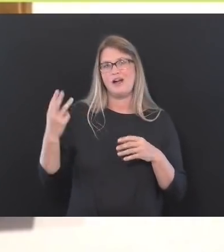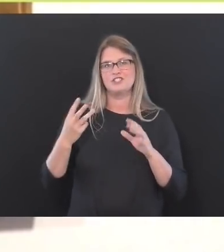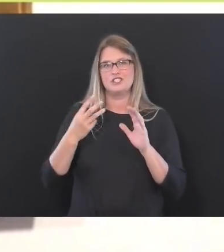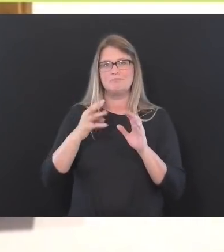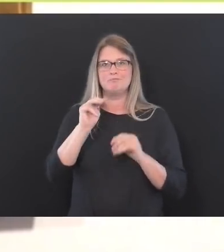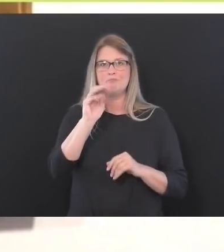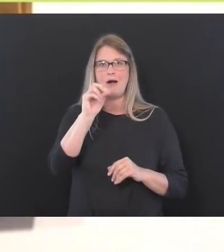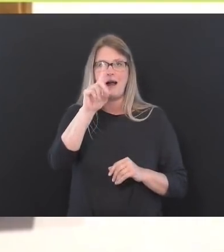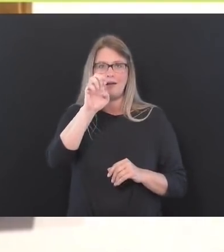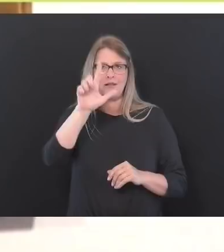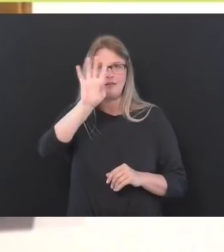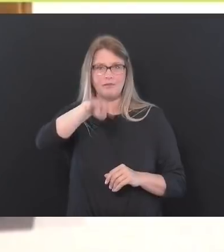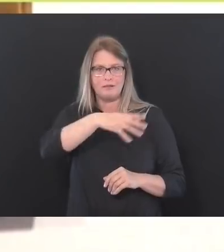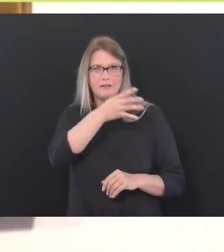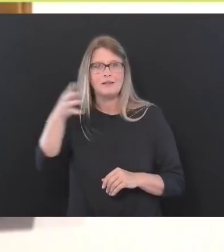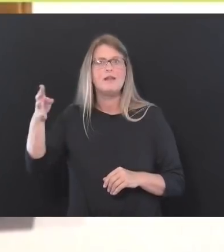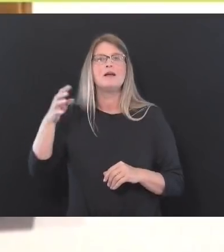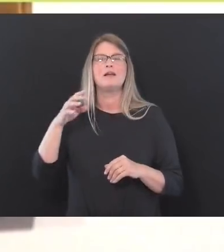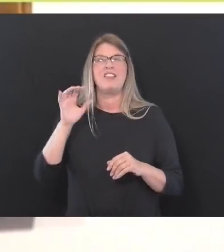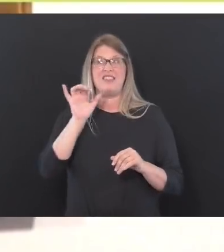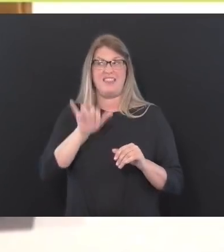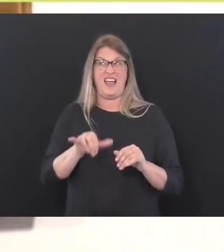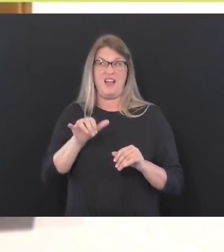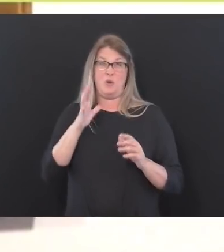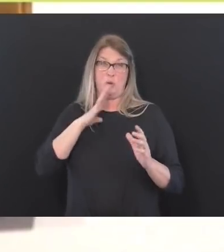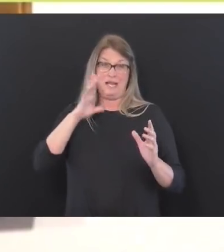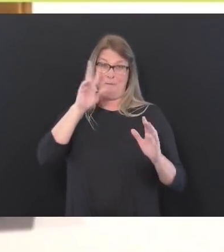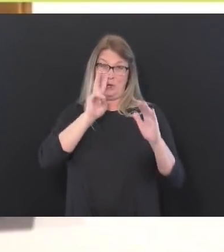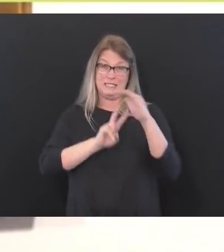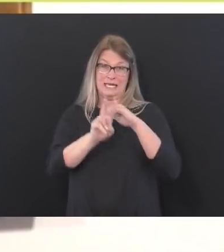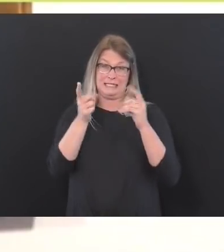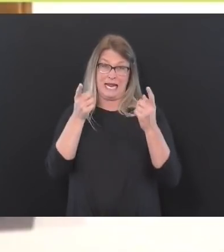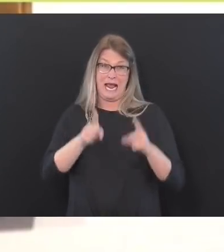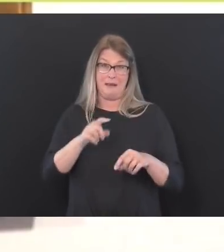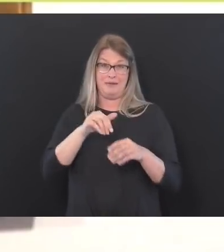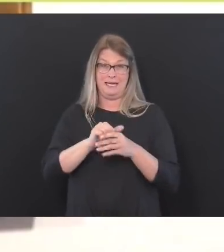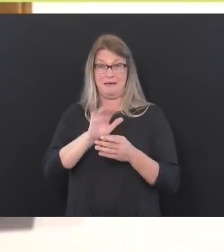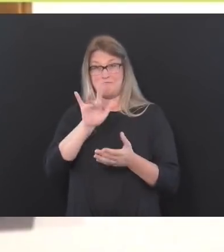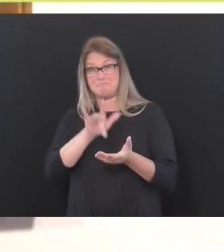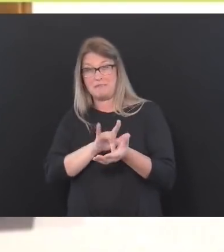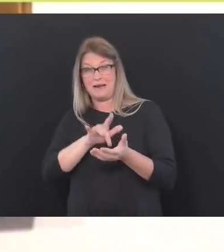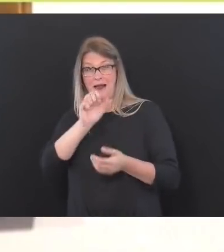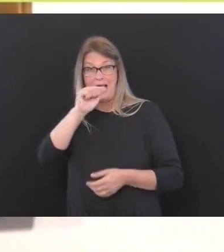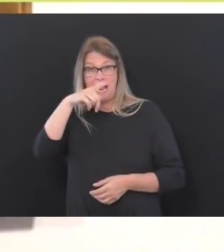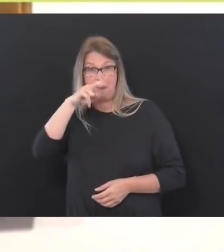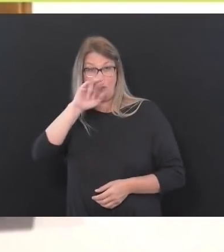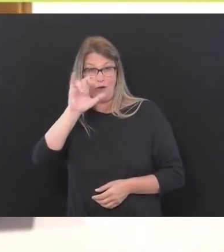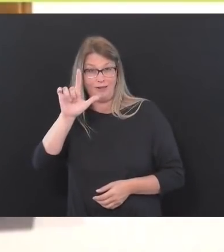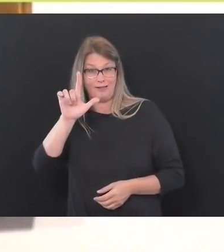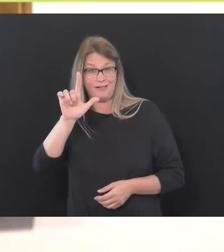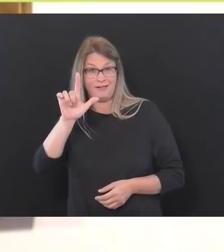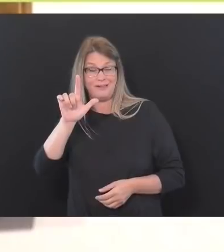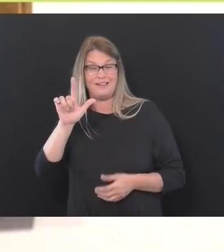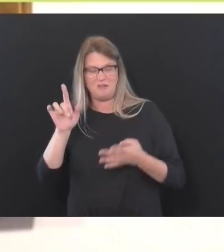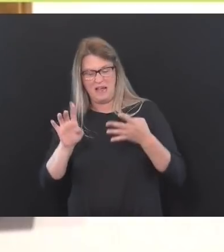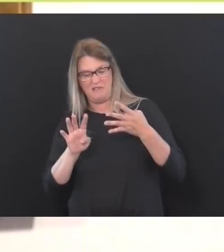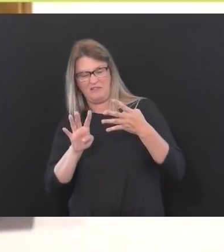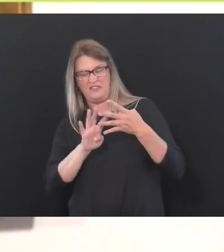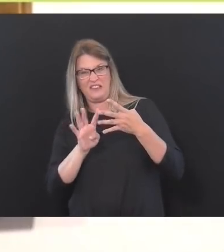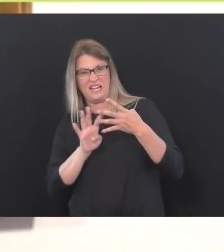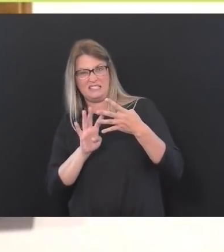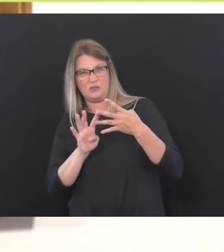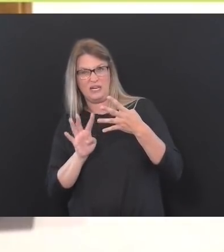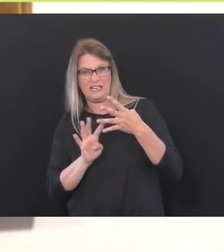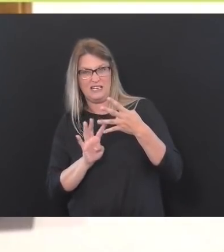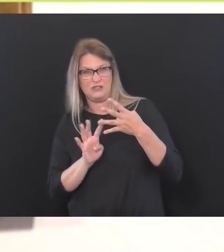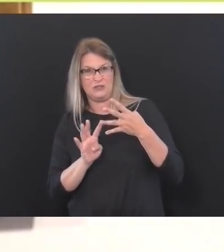will happen mid-April, then we will start to see an opportunity for us to